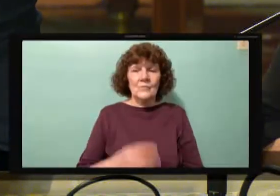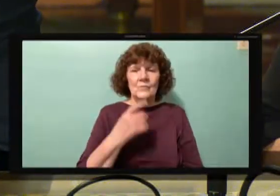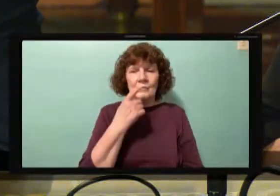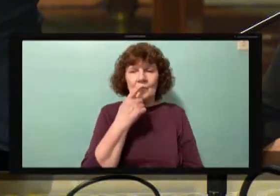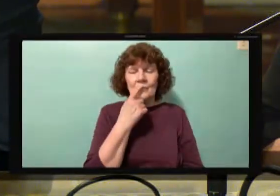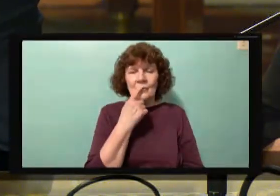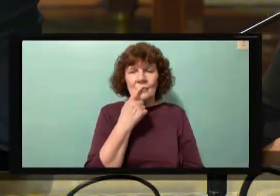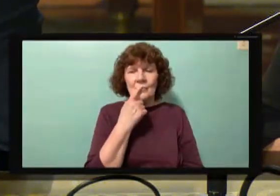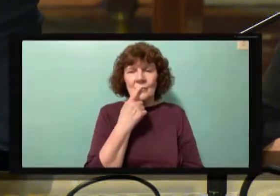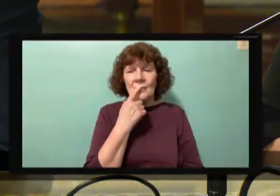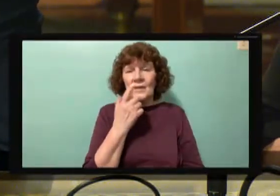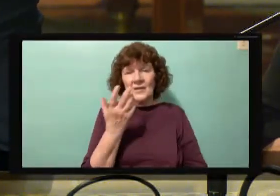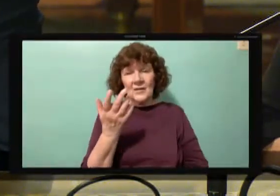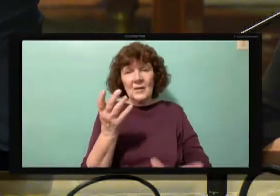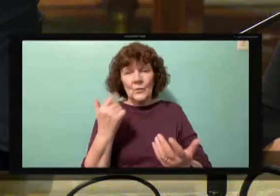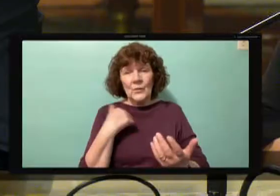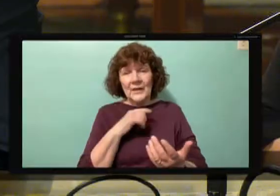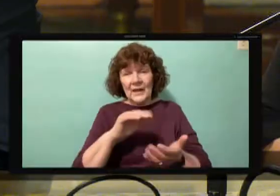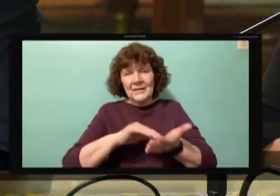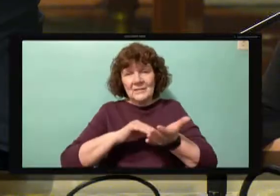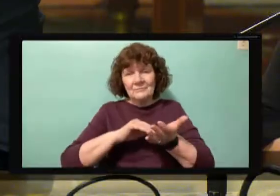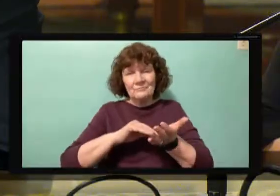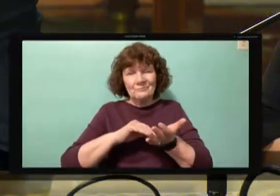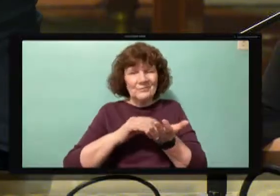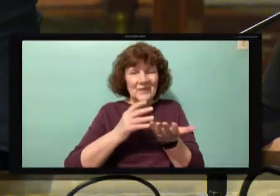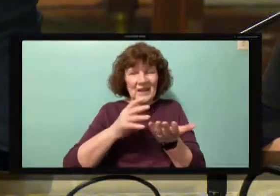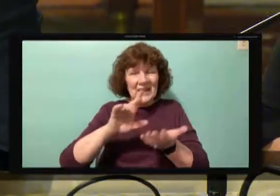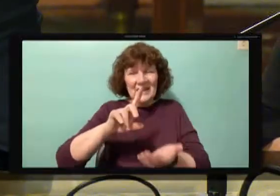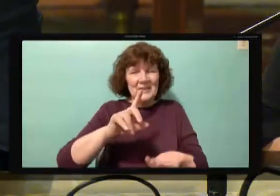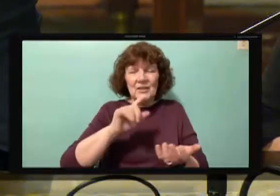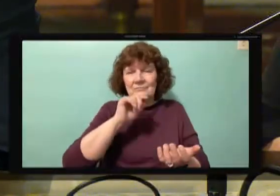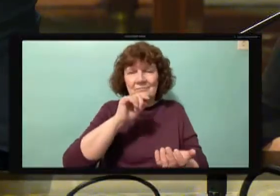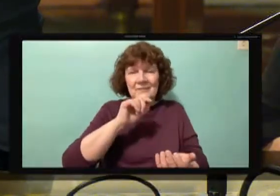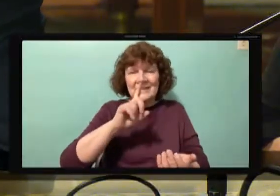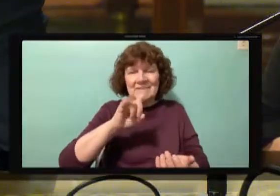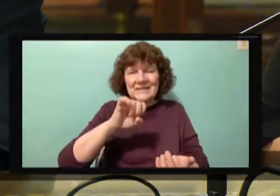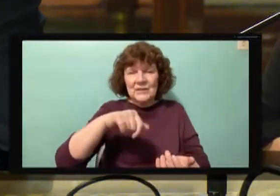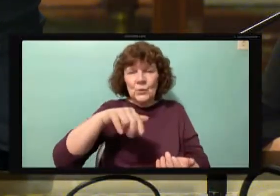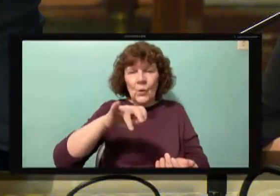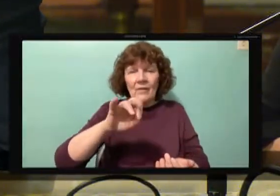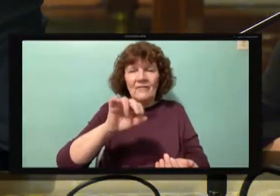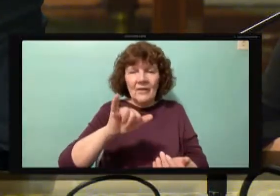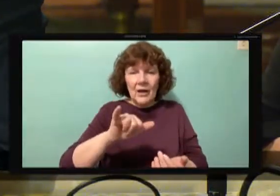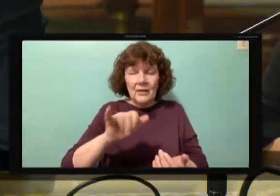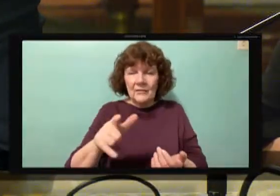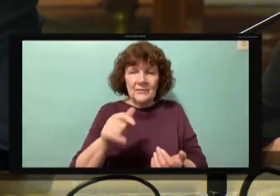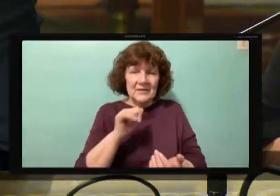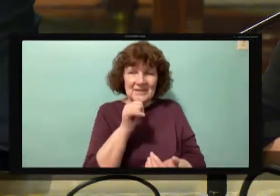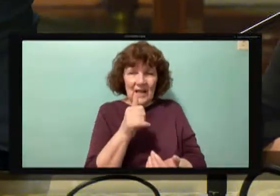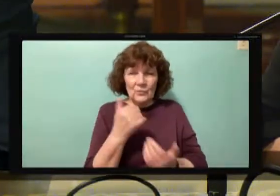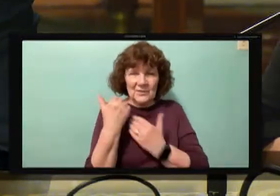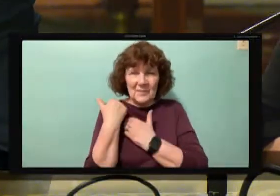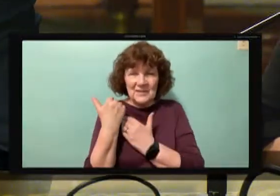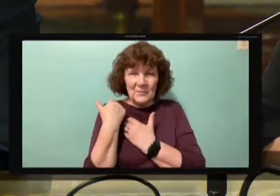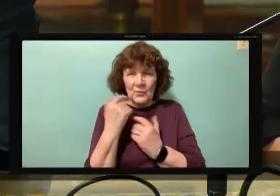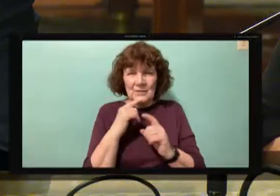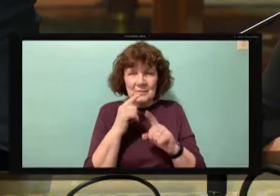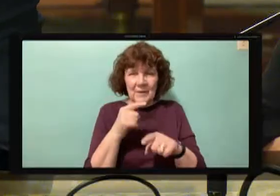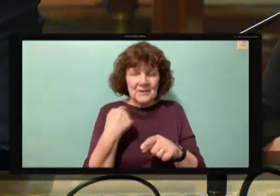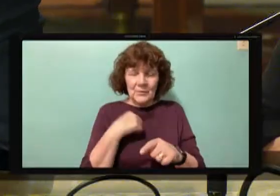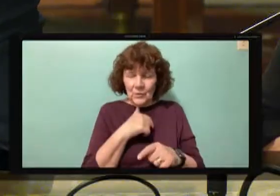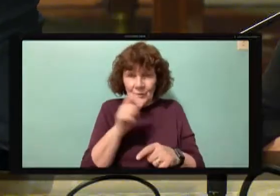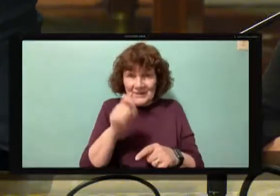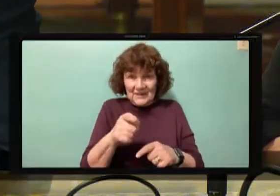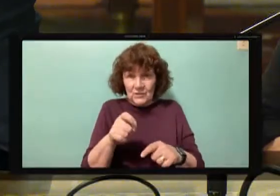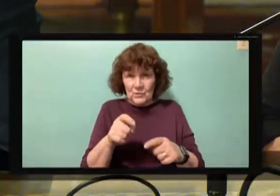not responsible for reasons that are determined other than cost, and then thus not entertain those bids. So that's